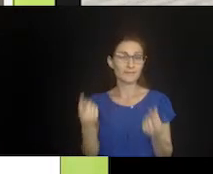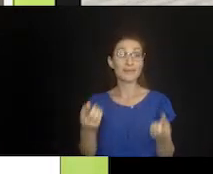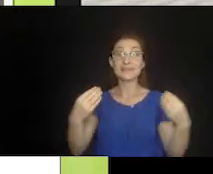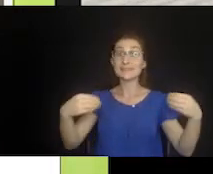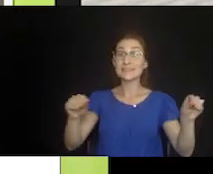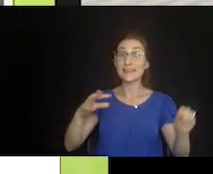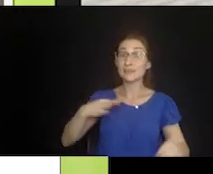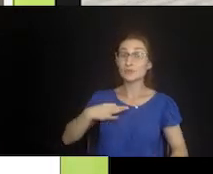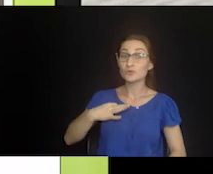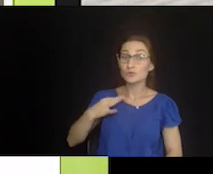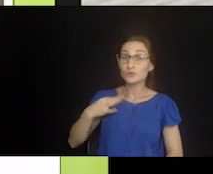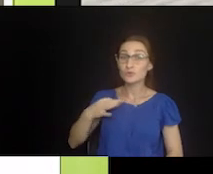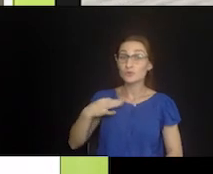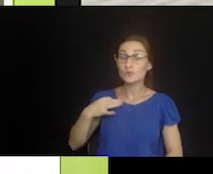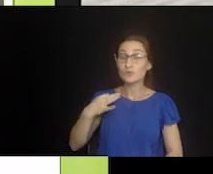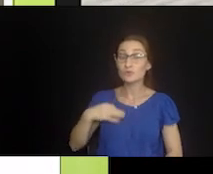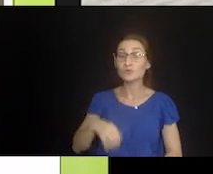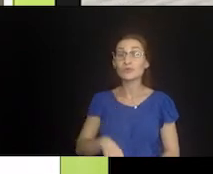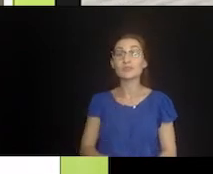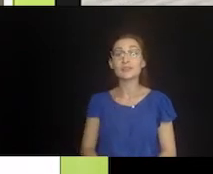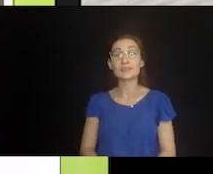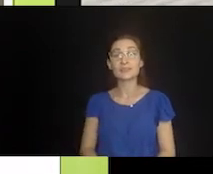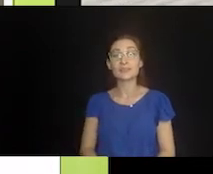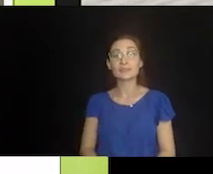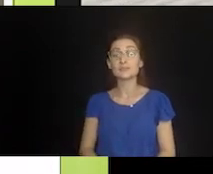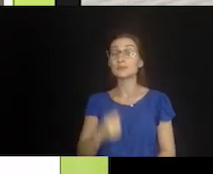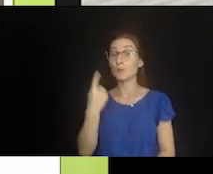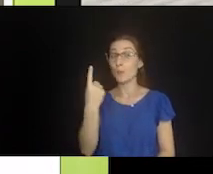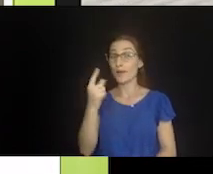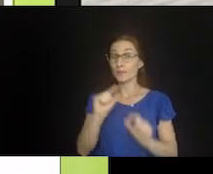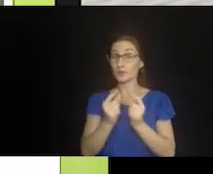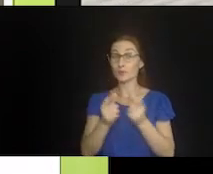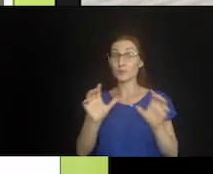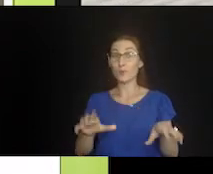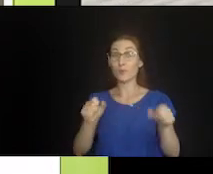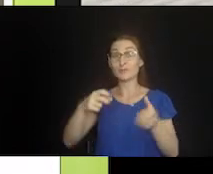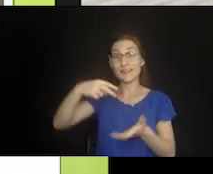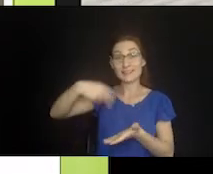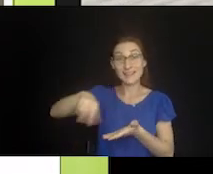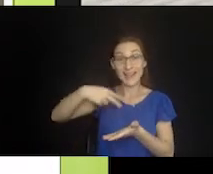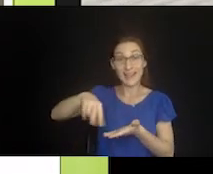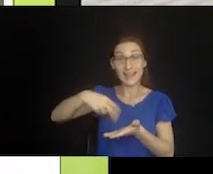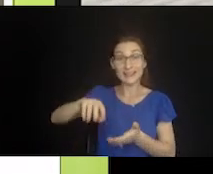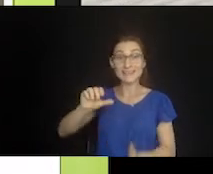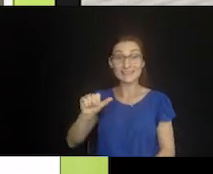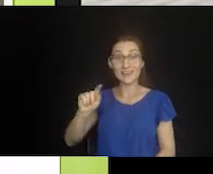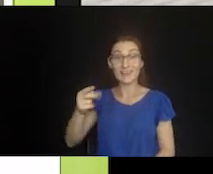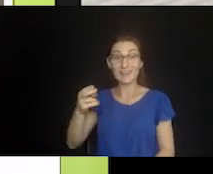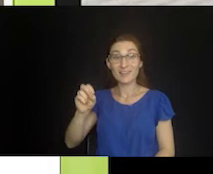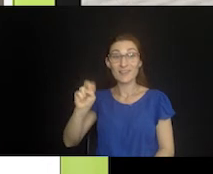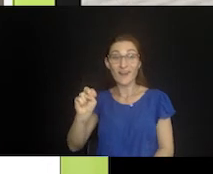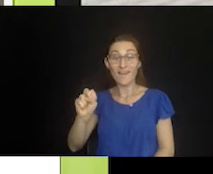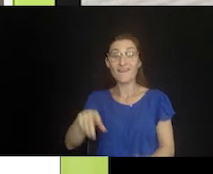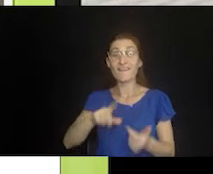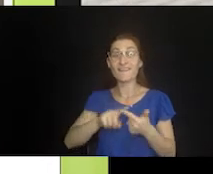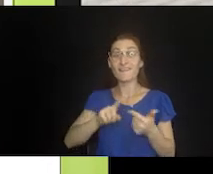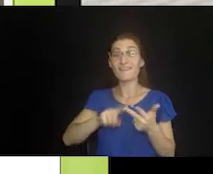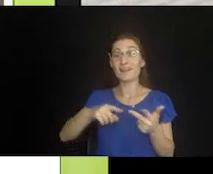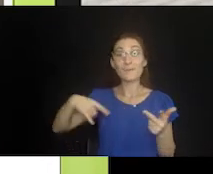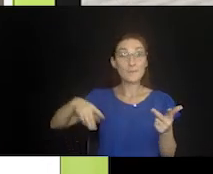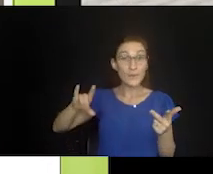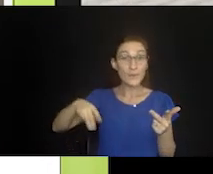our groups have done, like selling t-shirts, and one of our groups holds a dance-a-thon